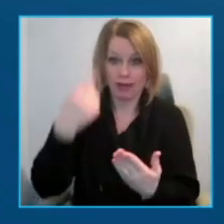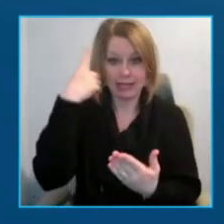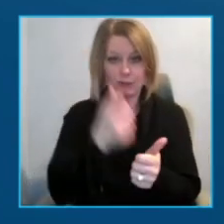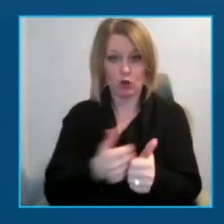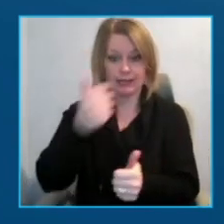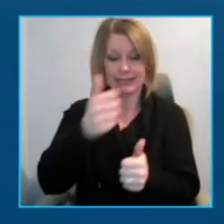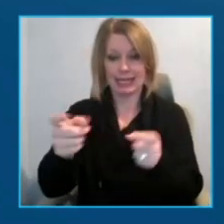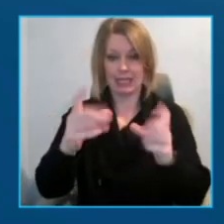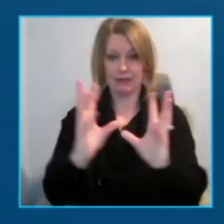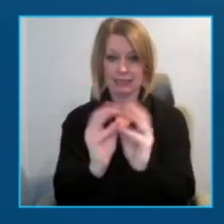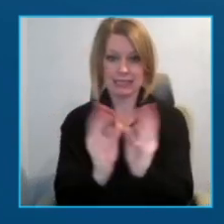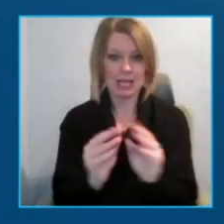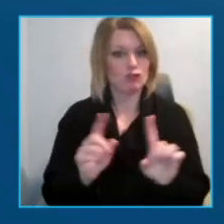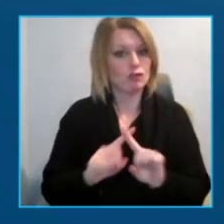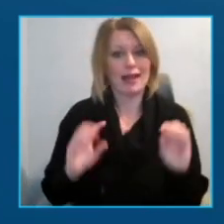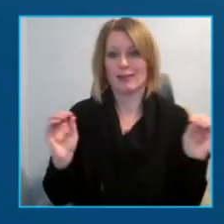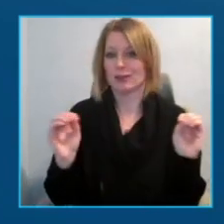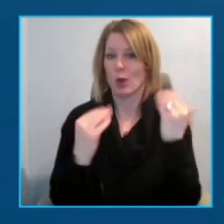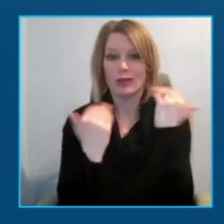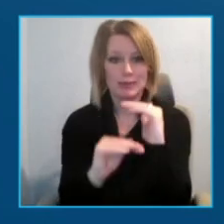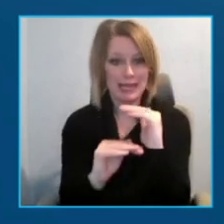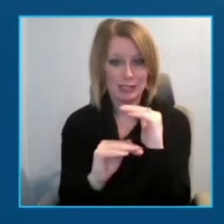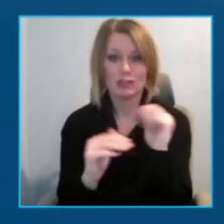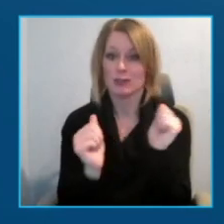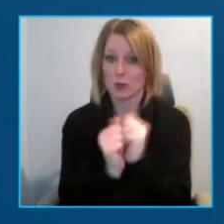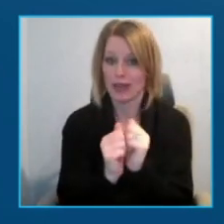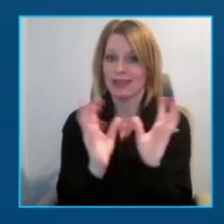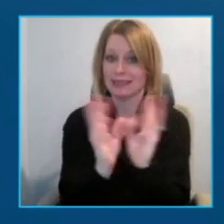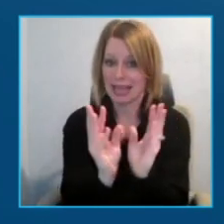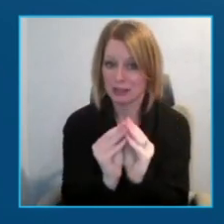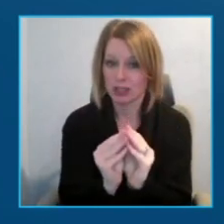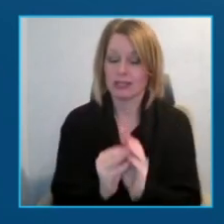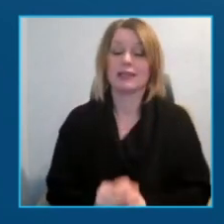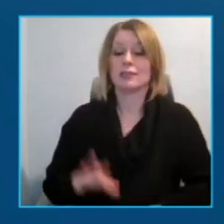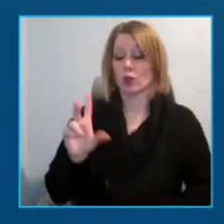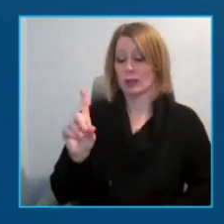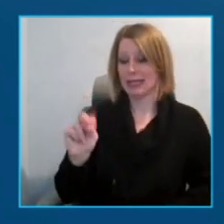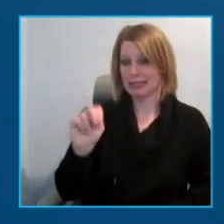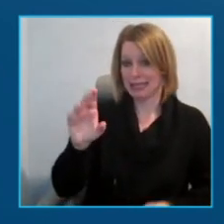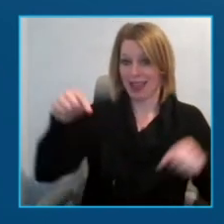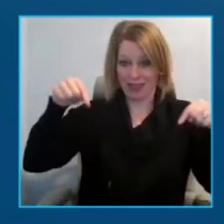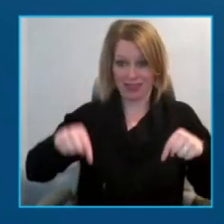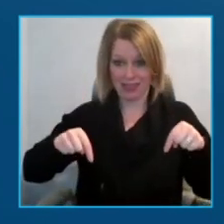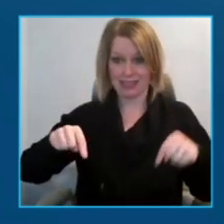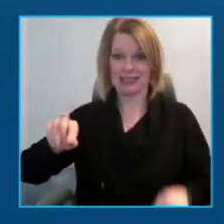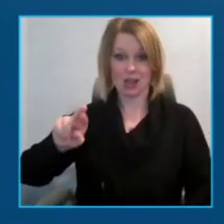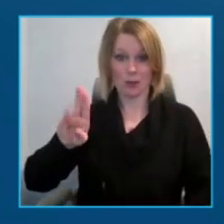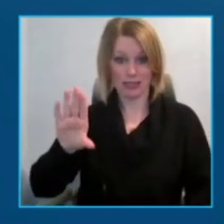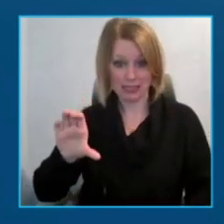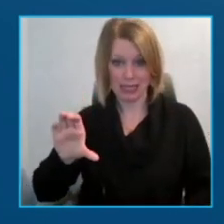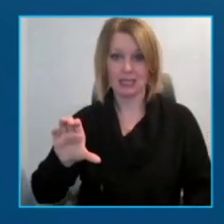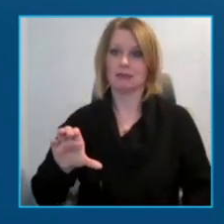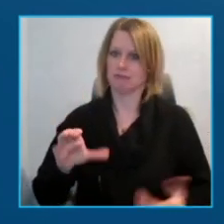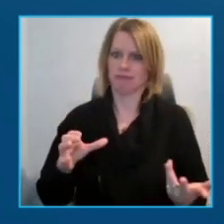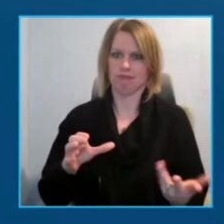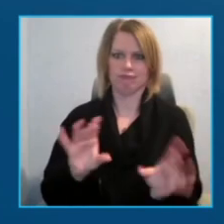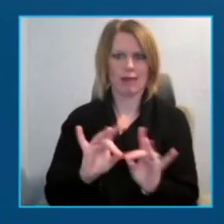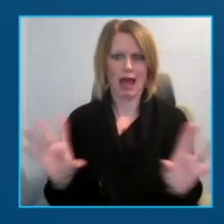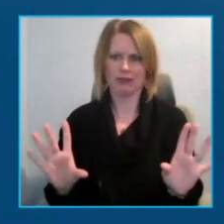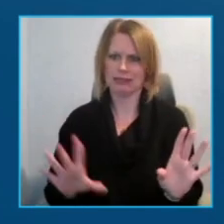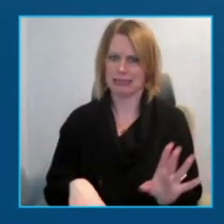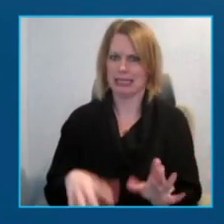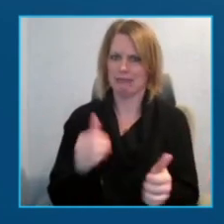provide any limitations on executive session. And the DNC and this body certainly go into executive session on